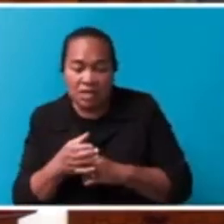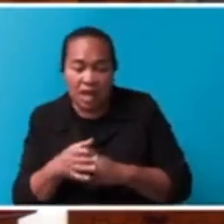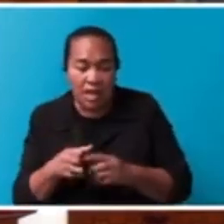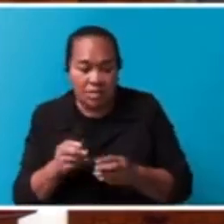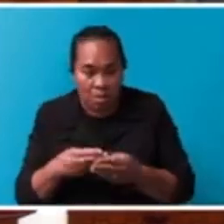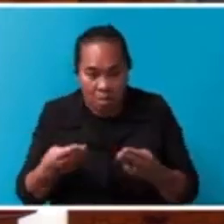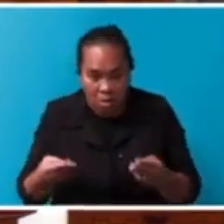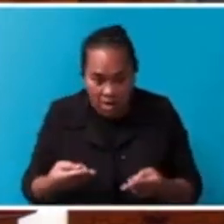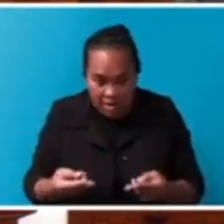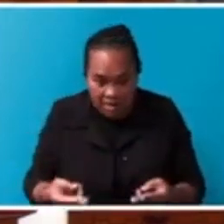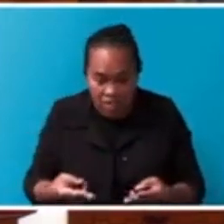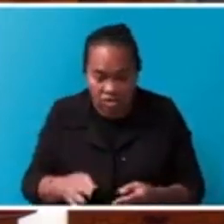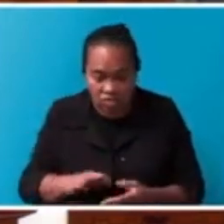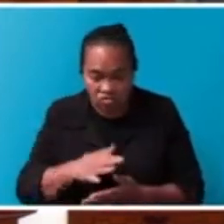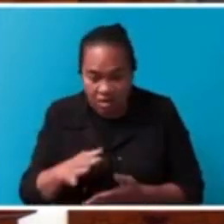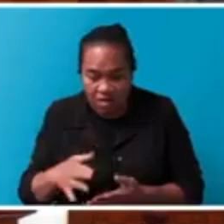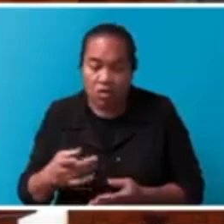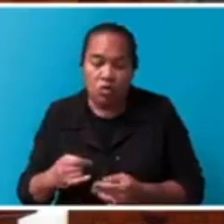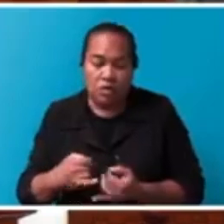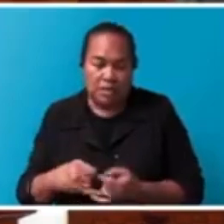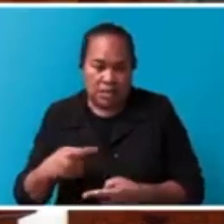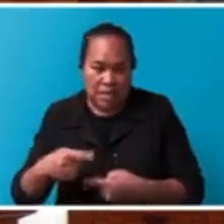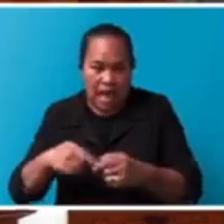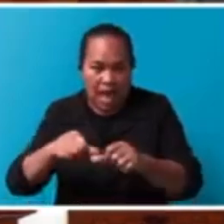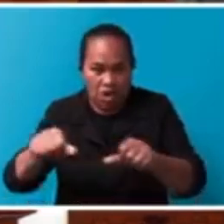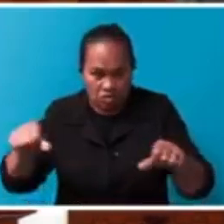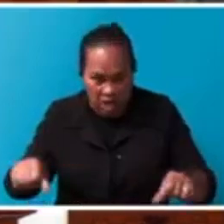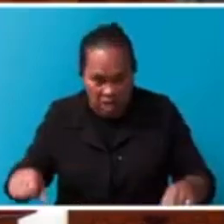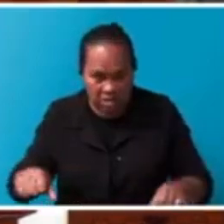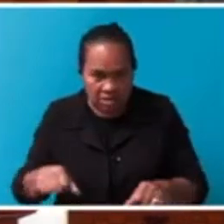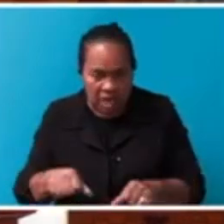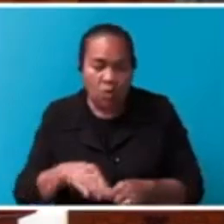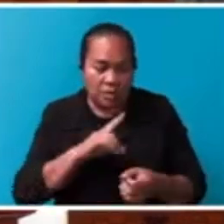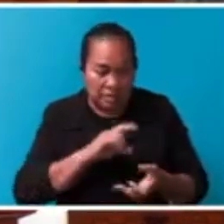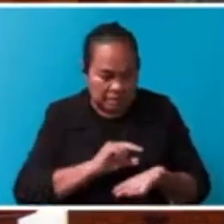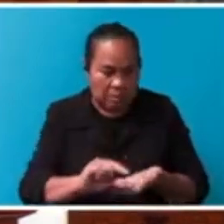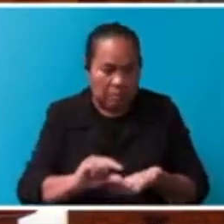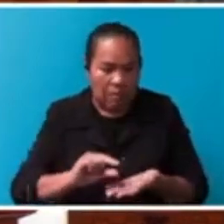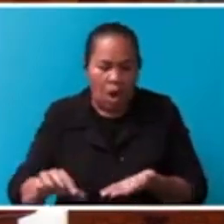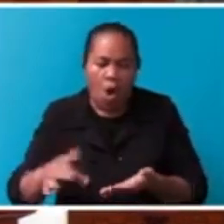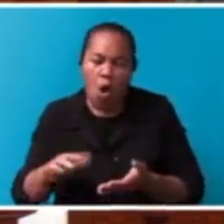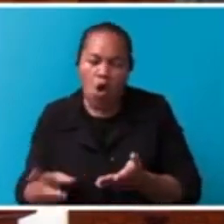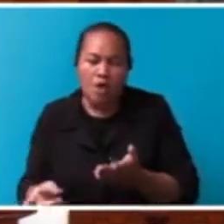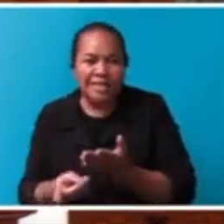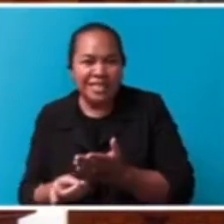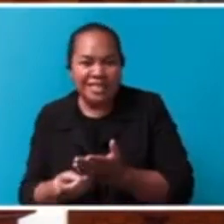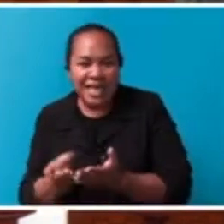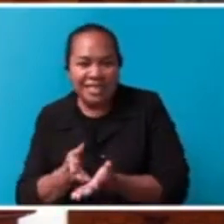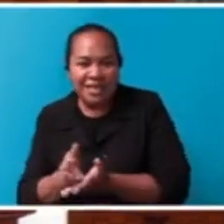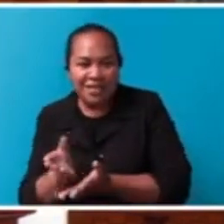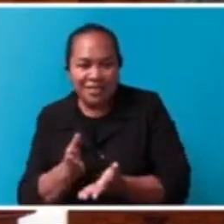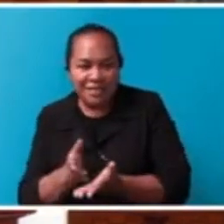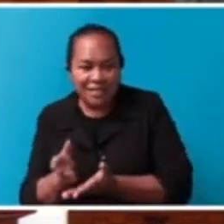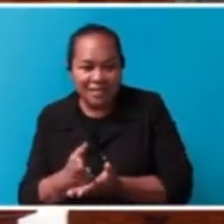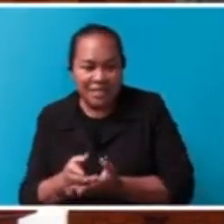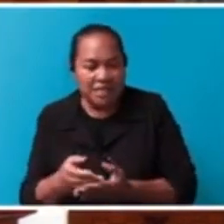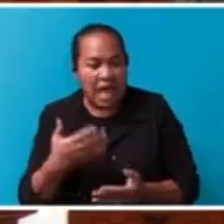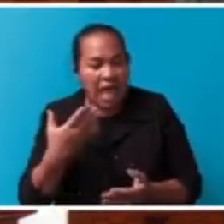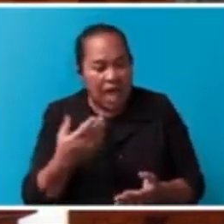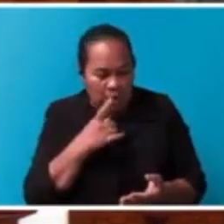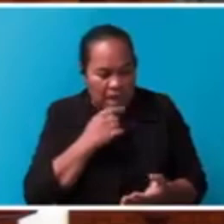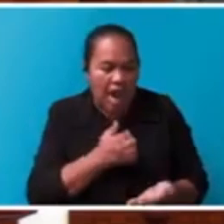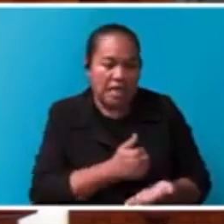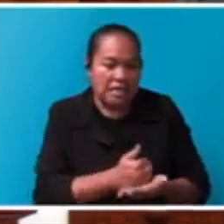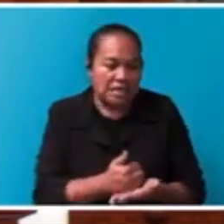modernization to sustainable agriculture and digital services, with assistance of up to 90,000